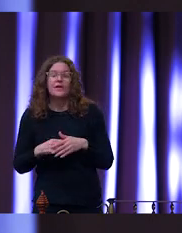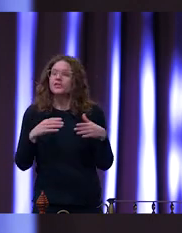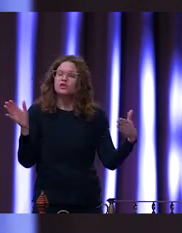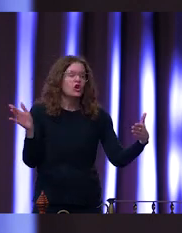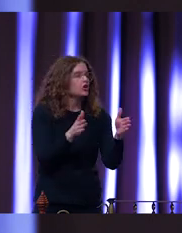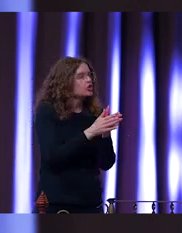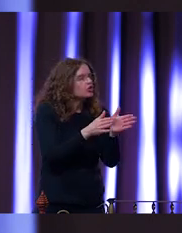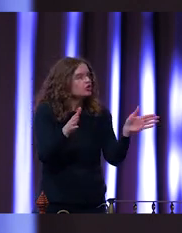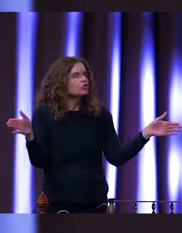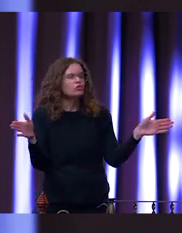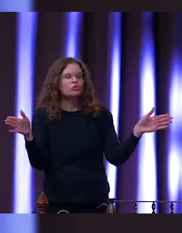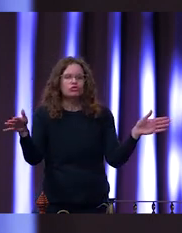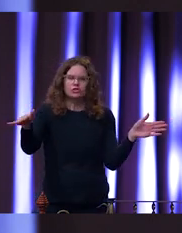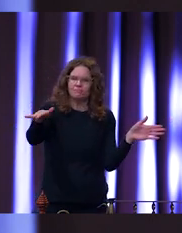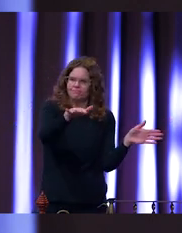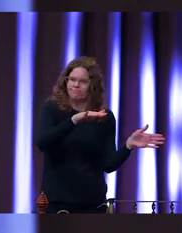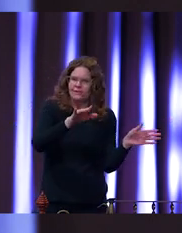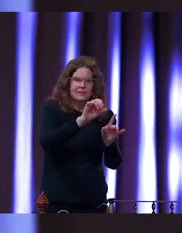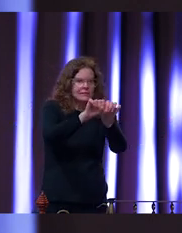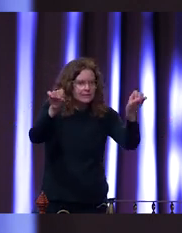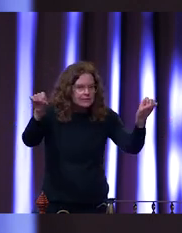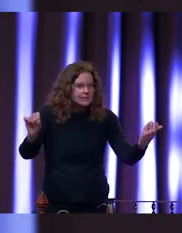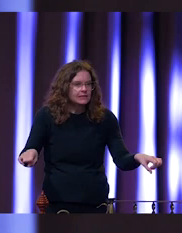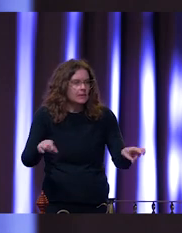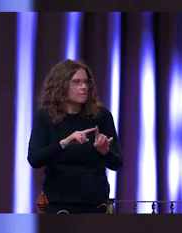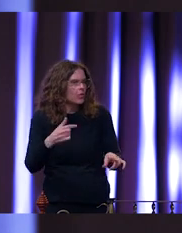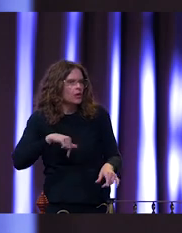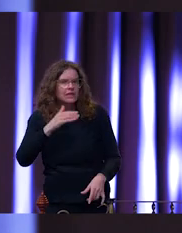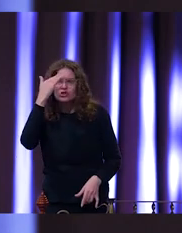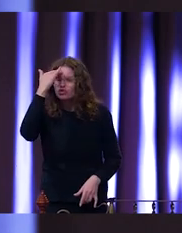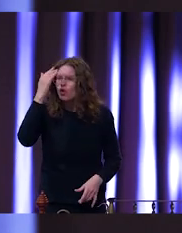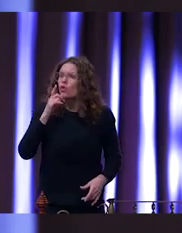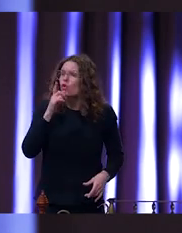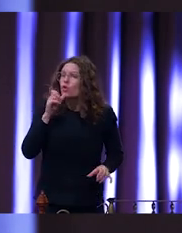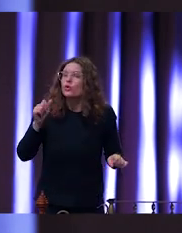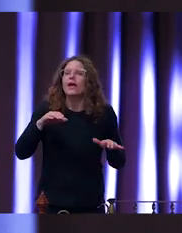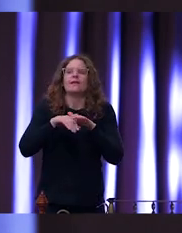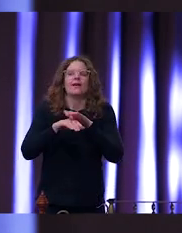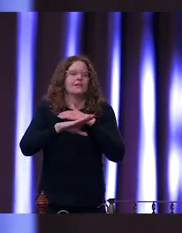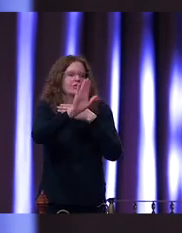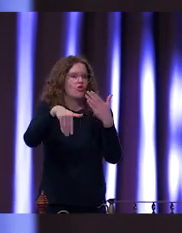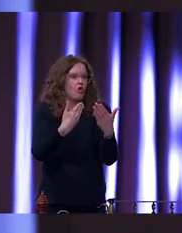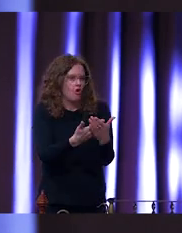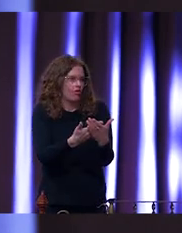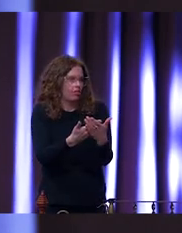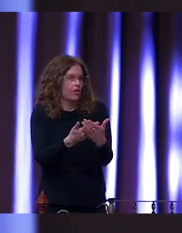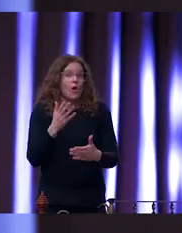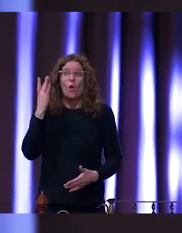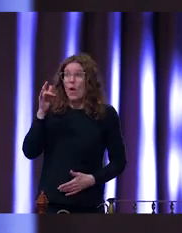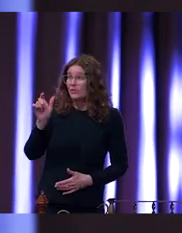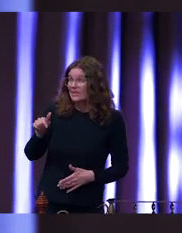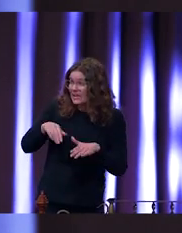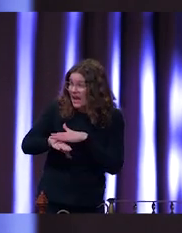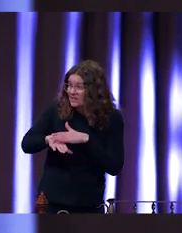out there, but we also need to know who's able to access all of this, why they're able to access it or not, And